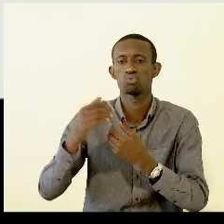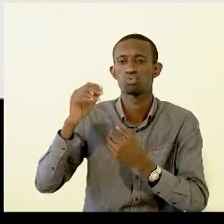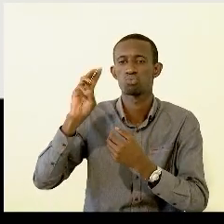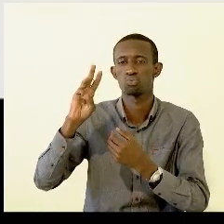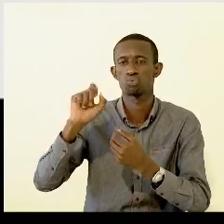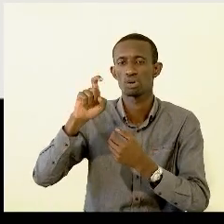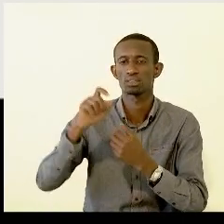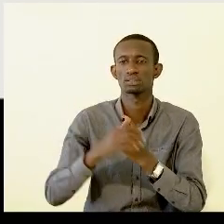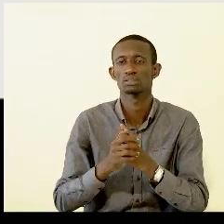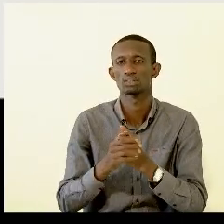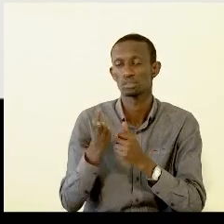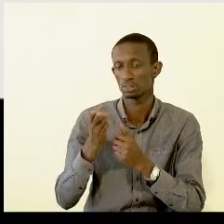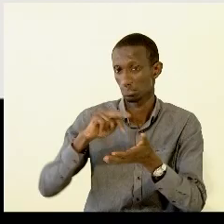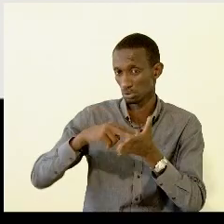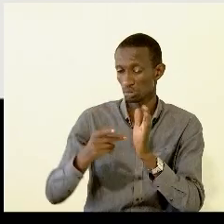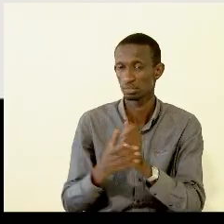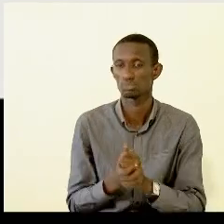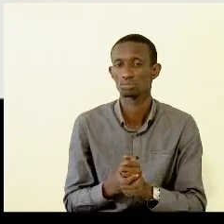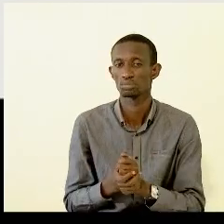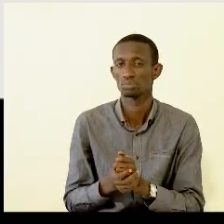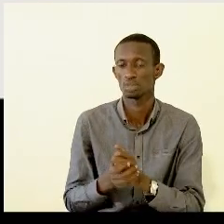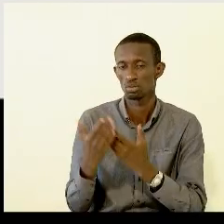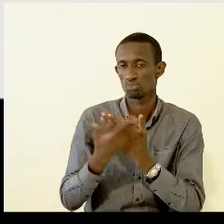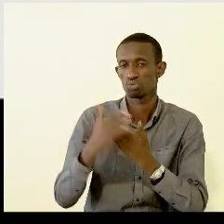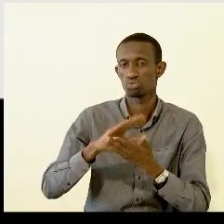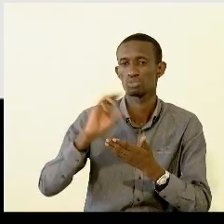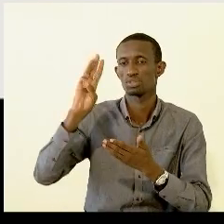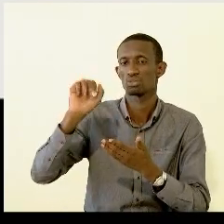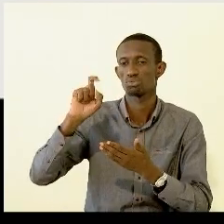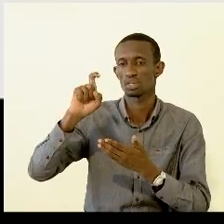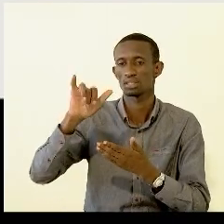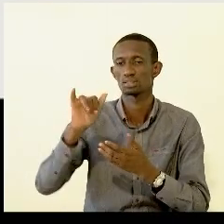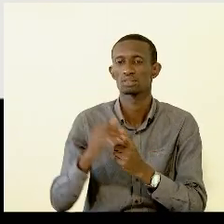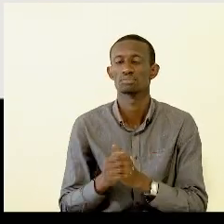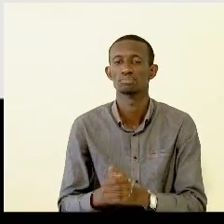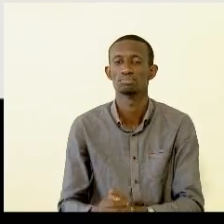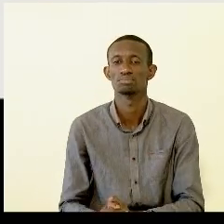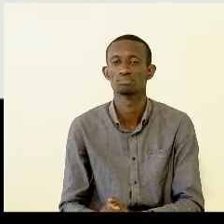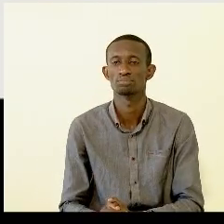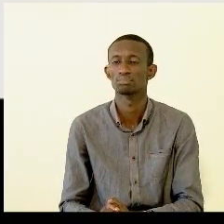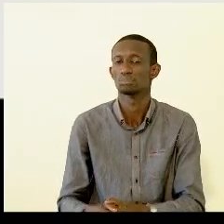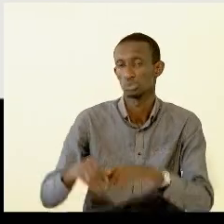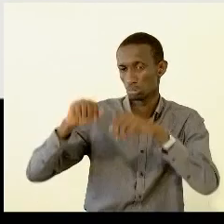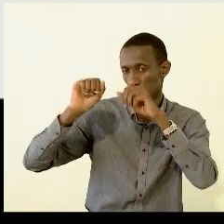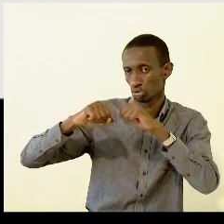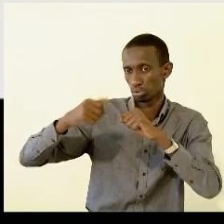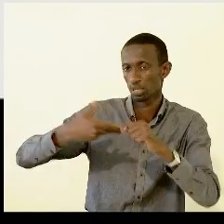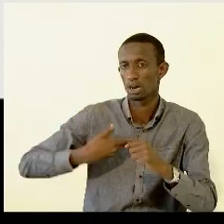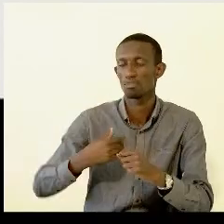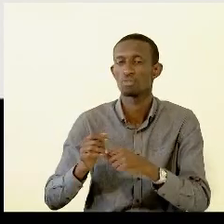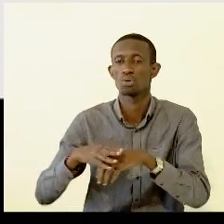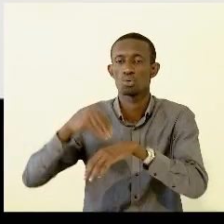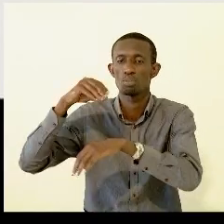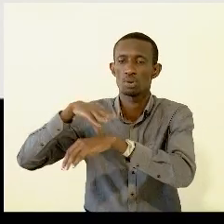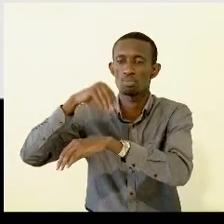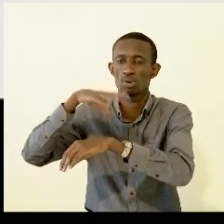the cuticle, it is waxy, or they have waxy cuticle. They can even have hair